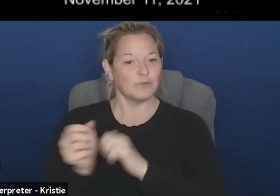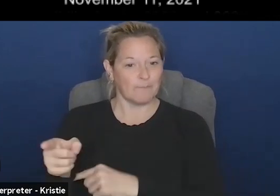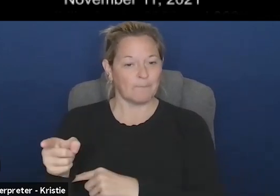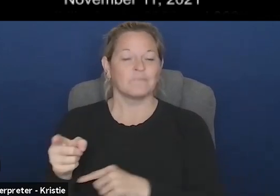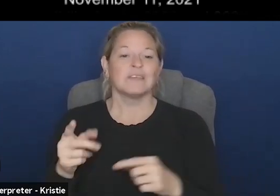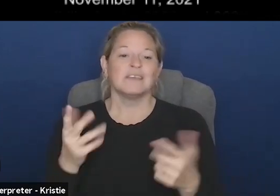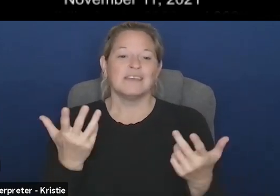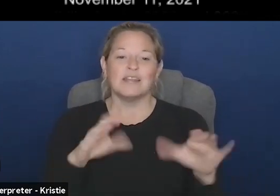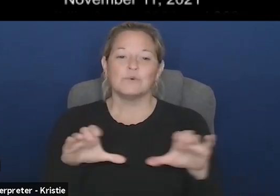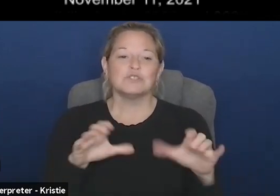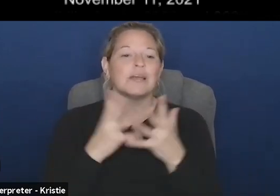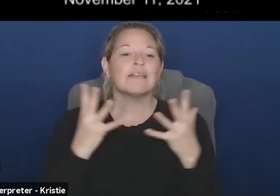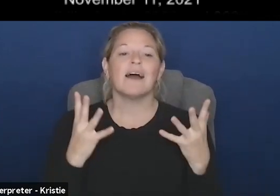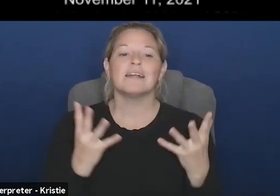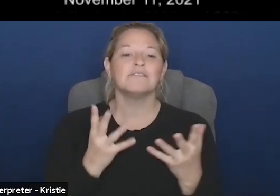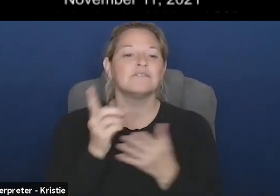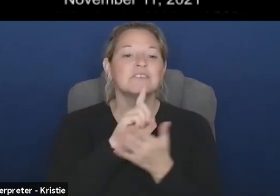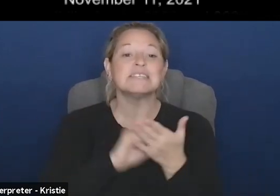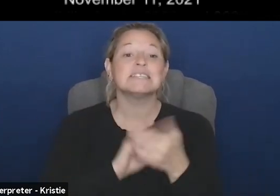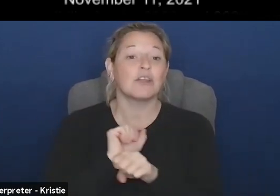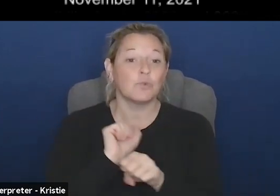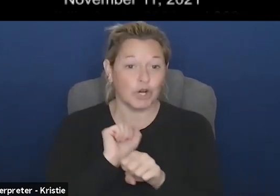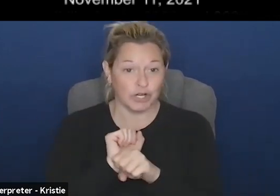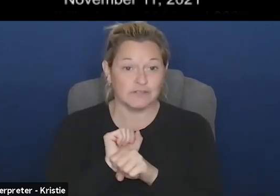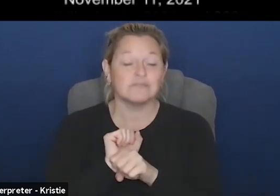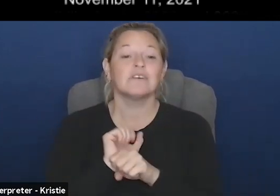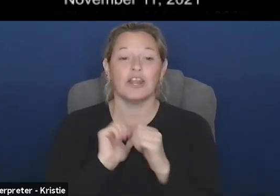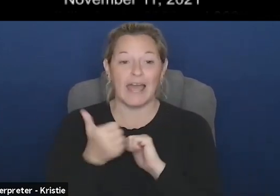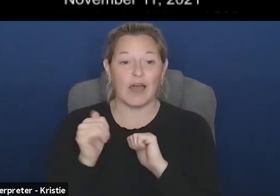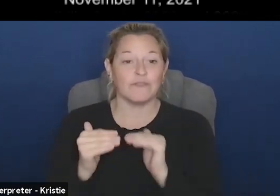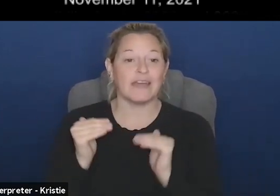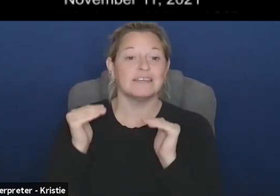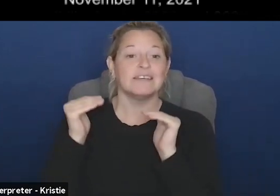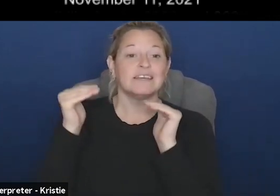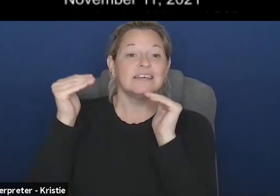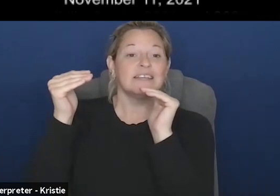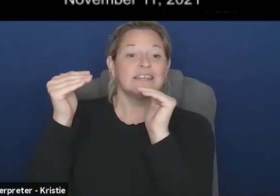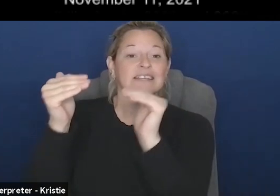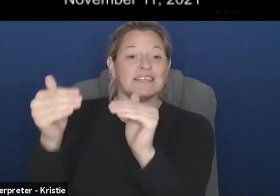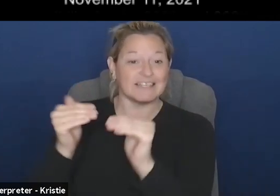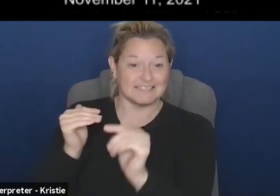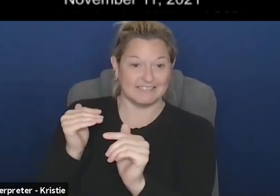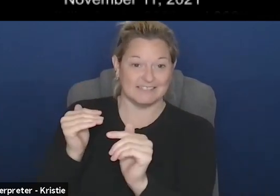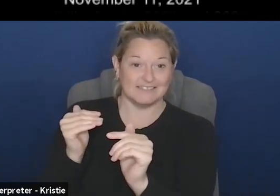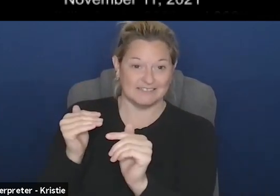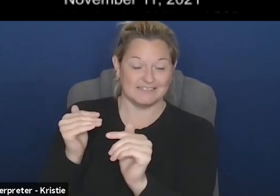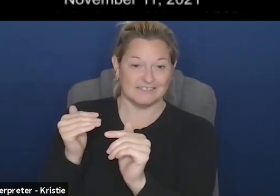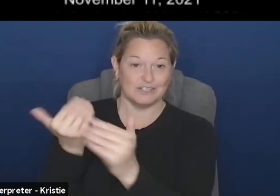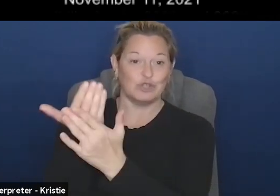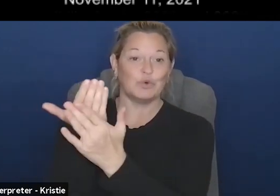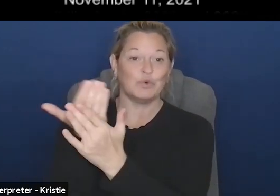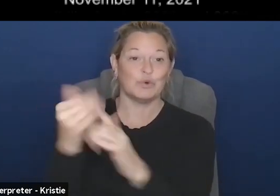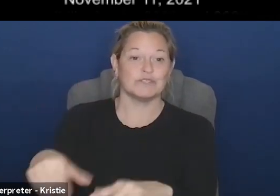of the design work of how the next generation screen readers would work, because we moved, at that